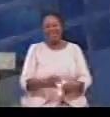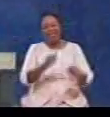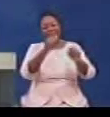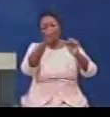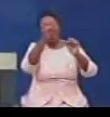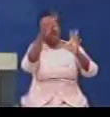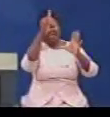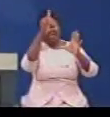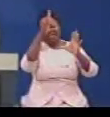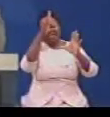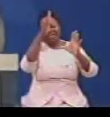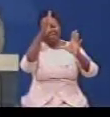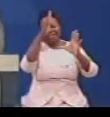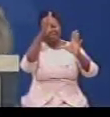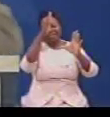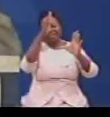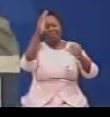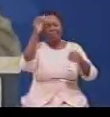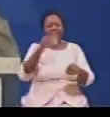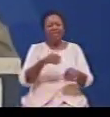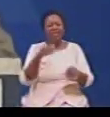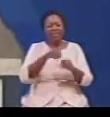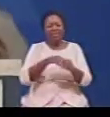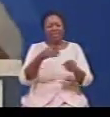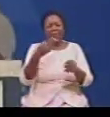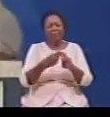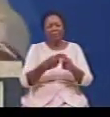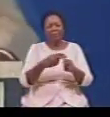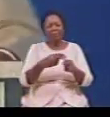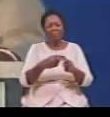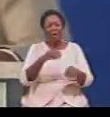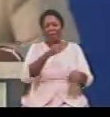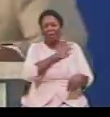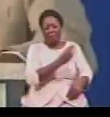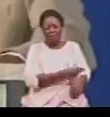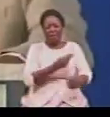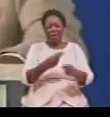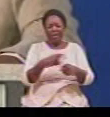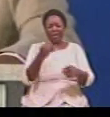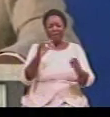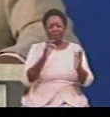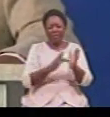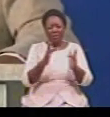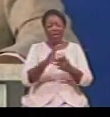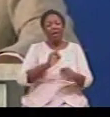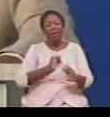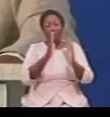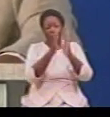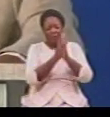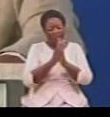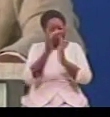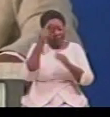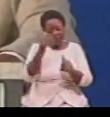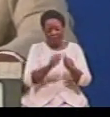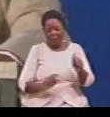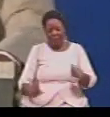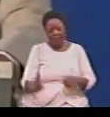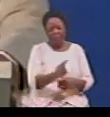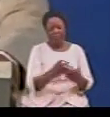Father, in the mighty name of Jesus, I pray for everyone